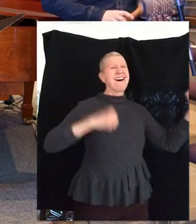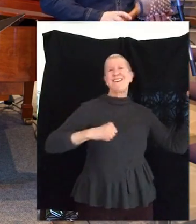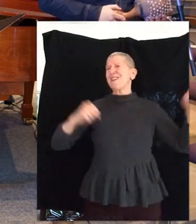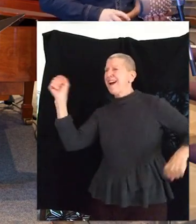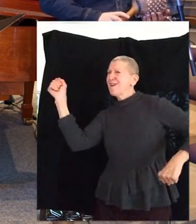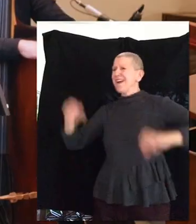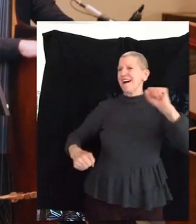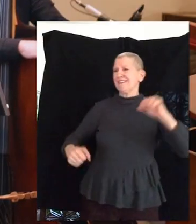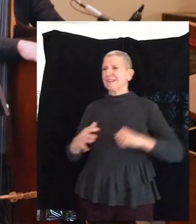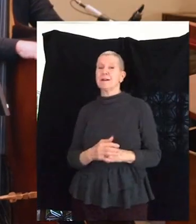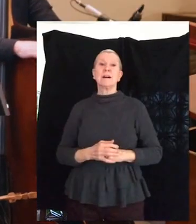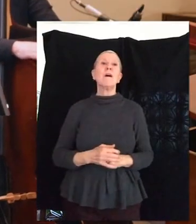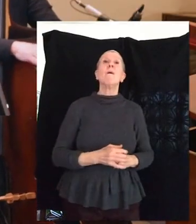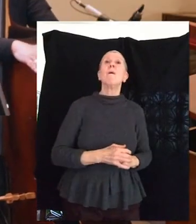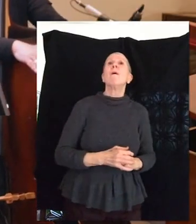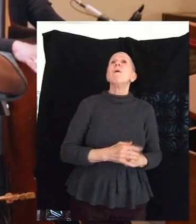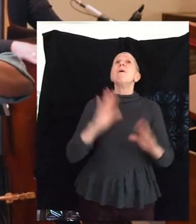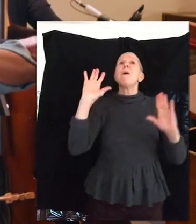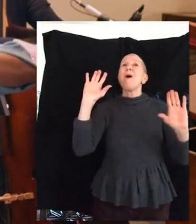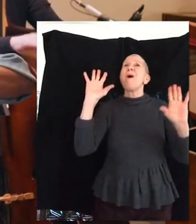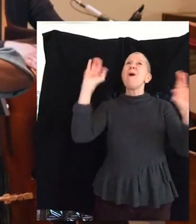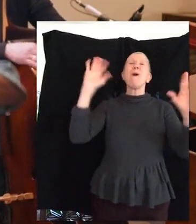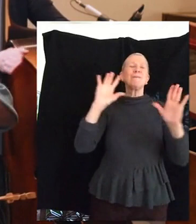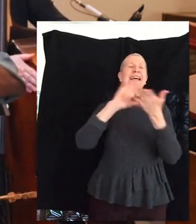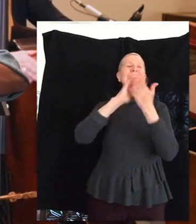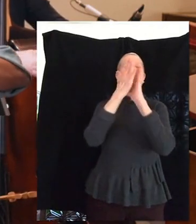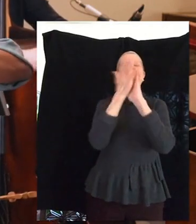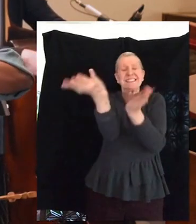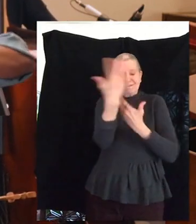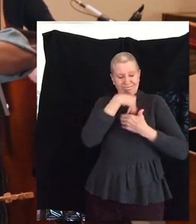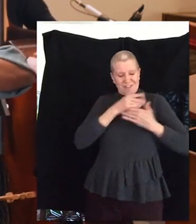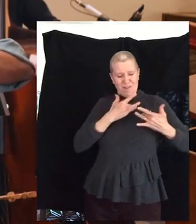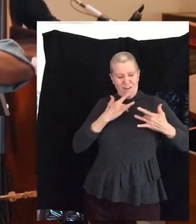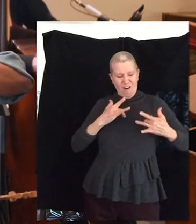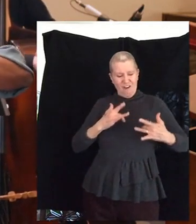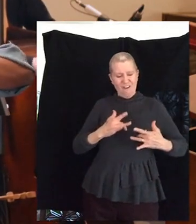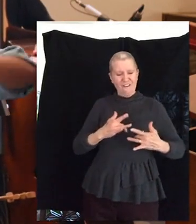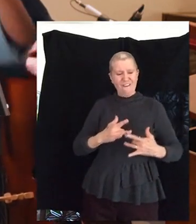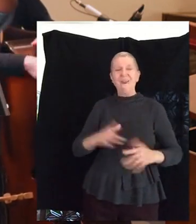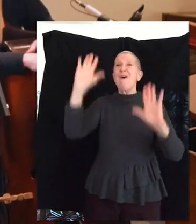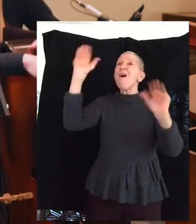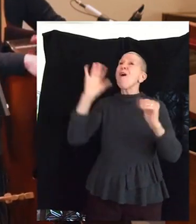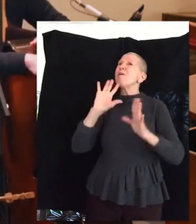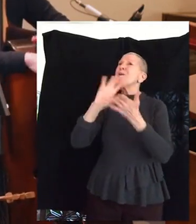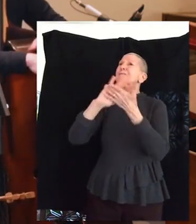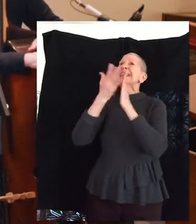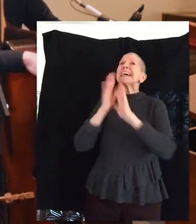oh yeah, oh yeah, oh yeah. May peace be in your heart. May peace be in your